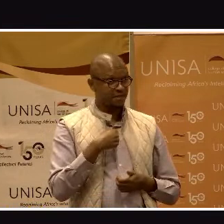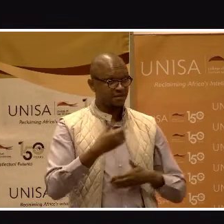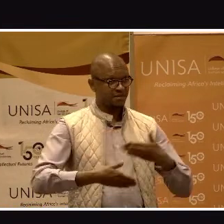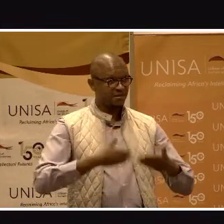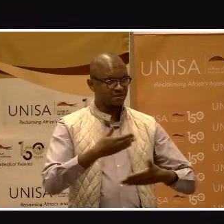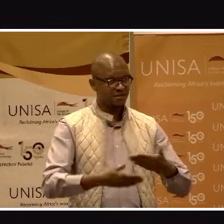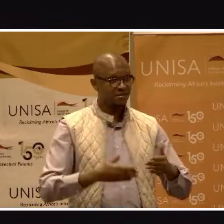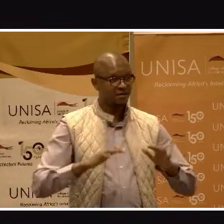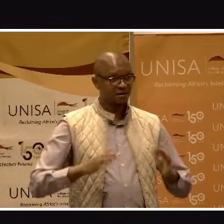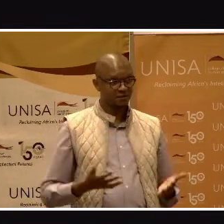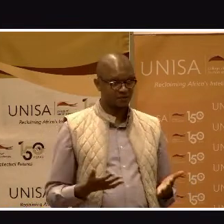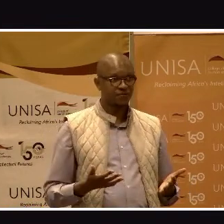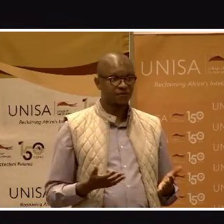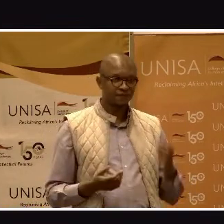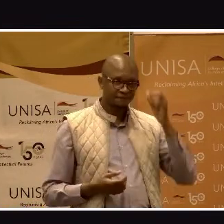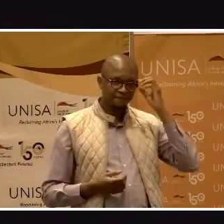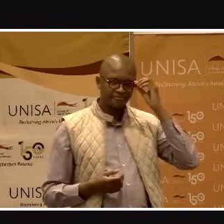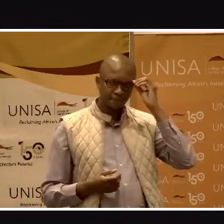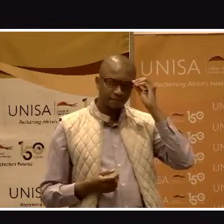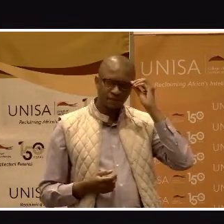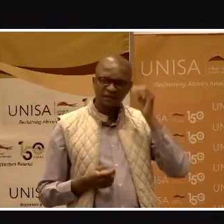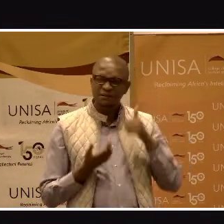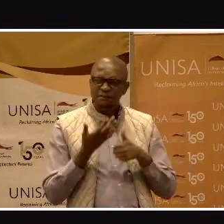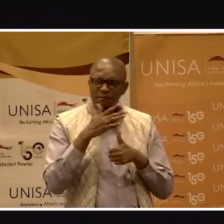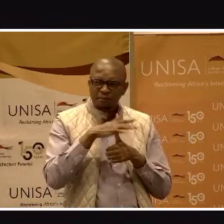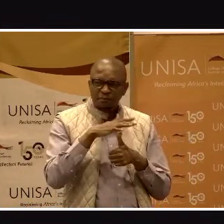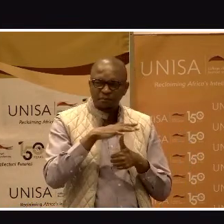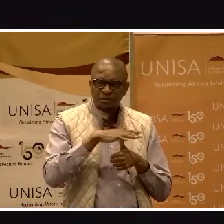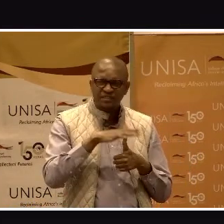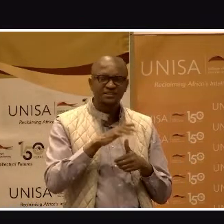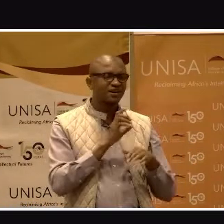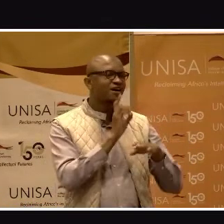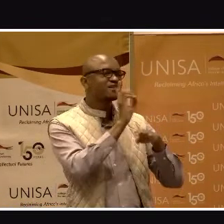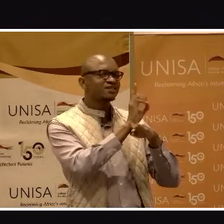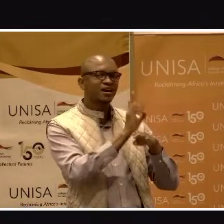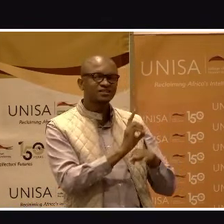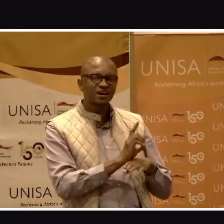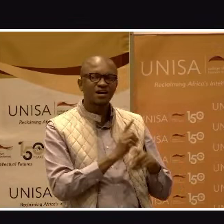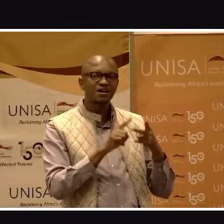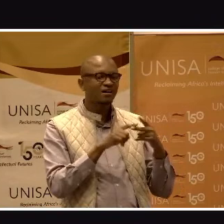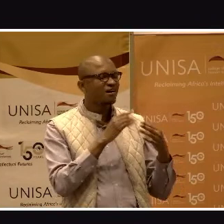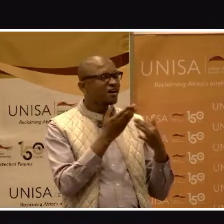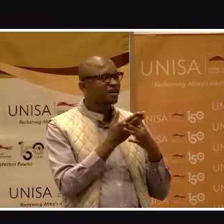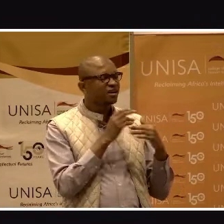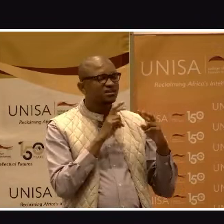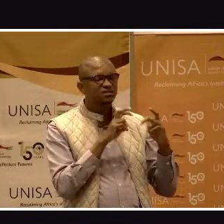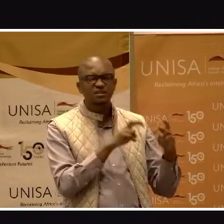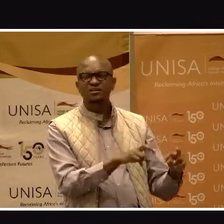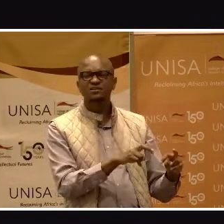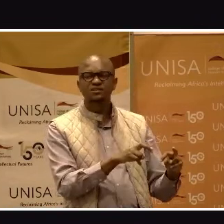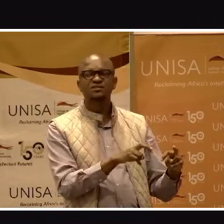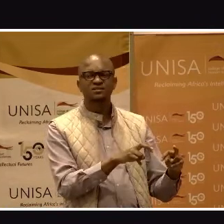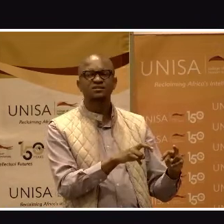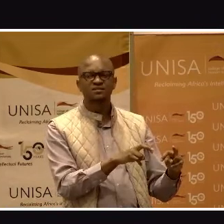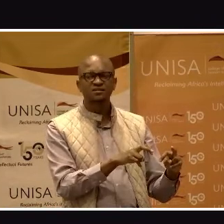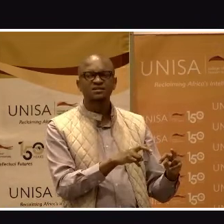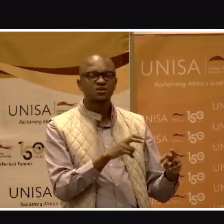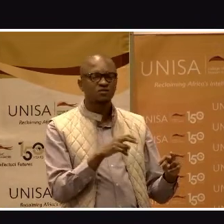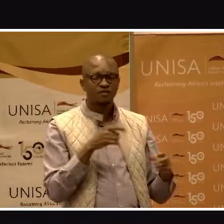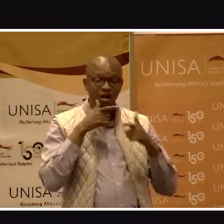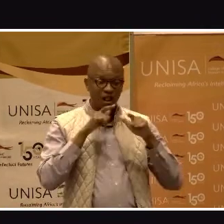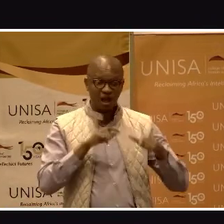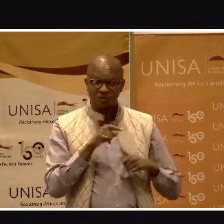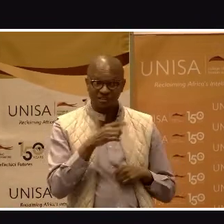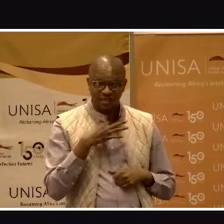important for me to talk about data and case studies on endangered indigenous languages, okay, to confirm the